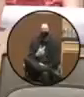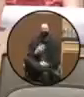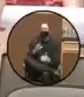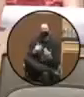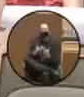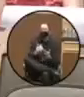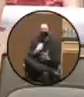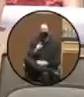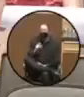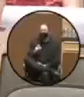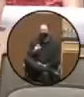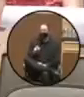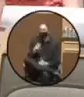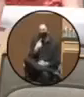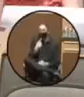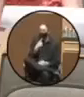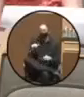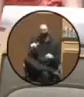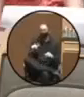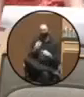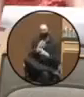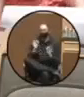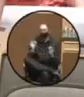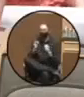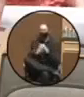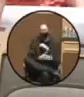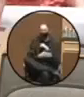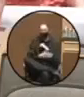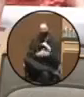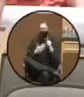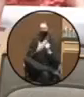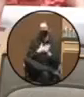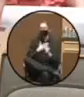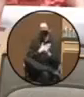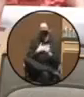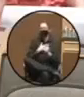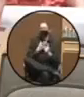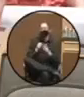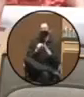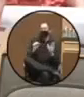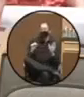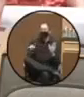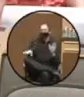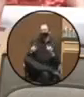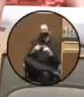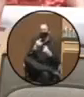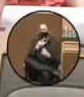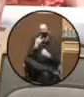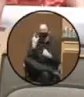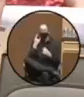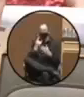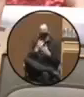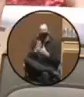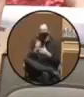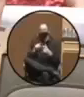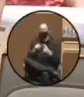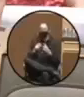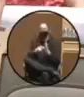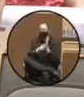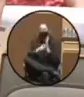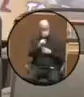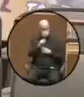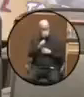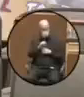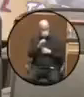say, this is a free country, and please drop the mask mandates, because the moms are coming and the kids as